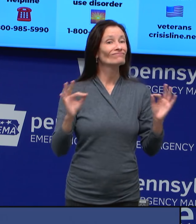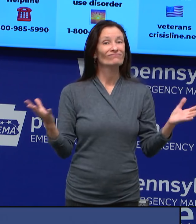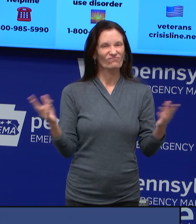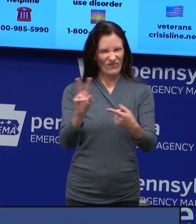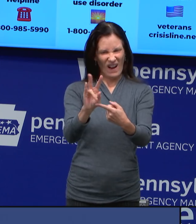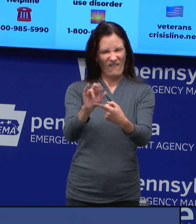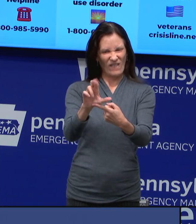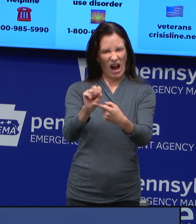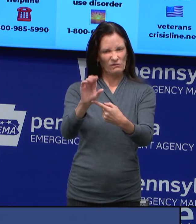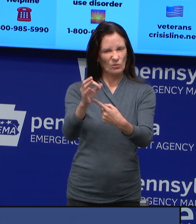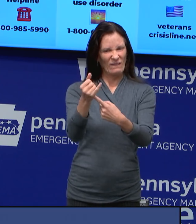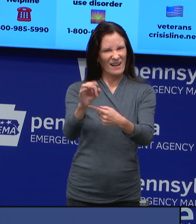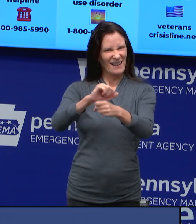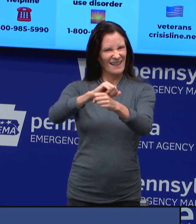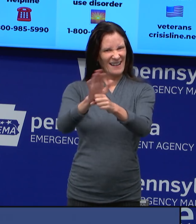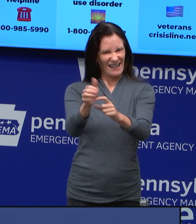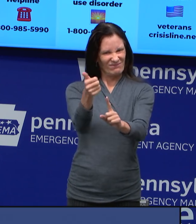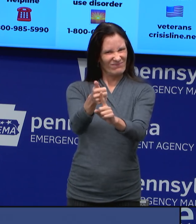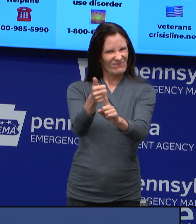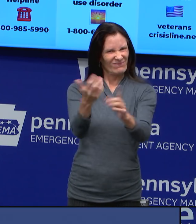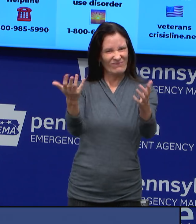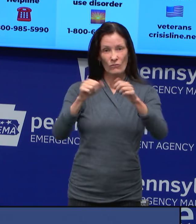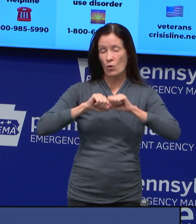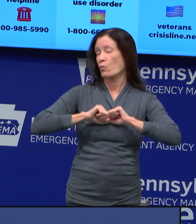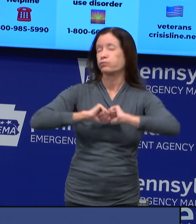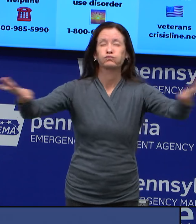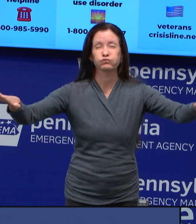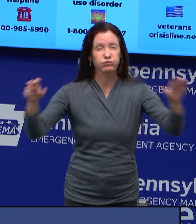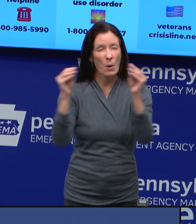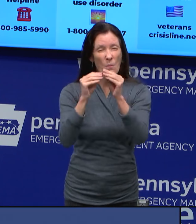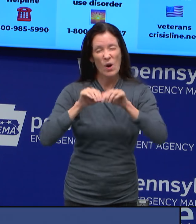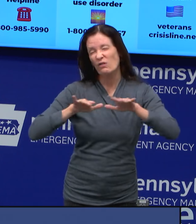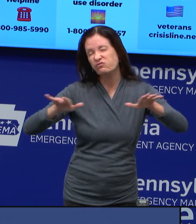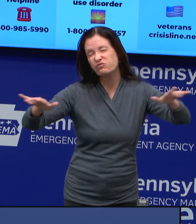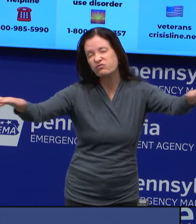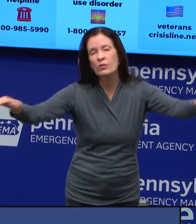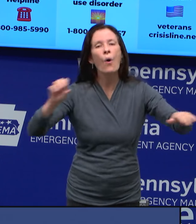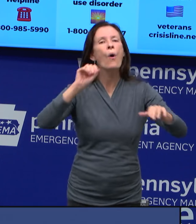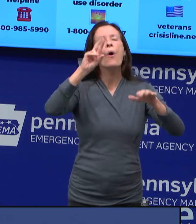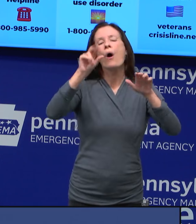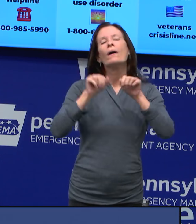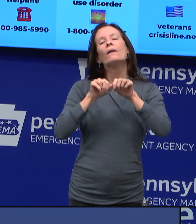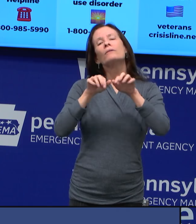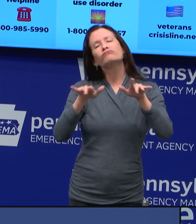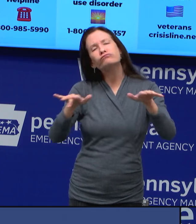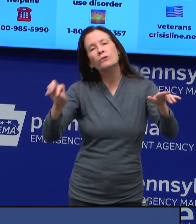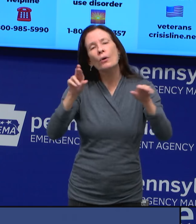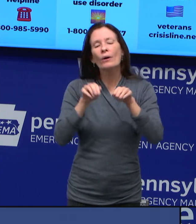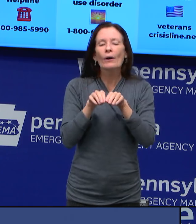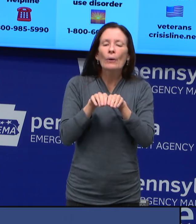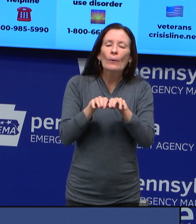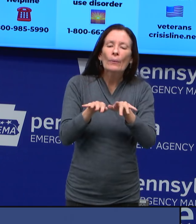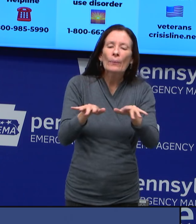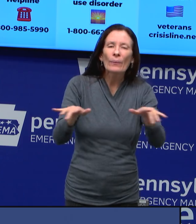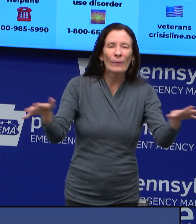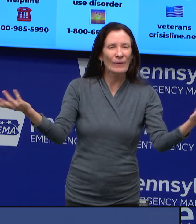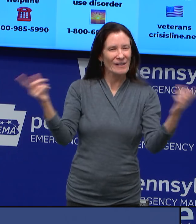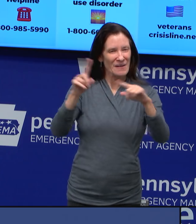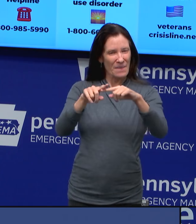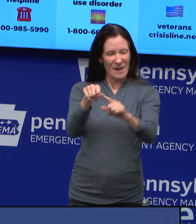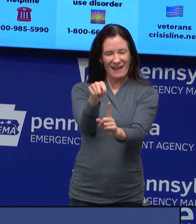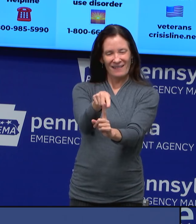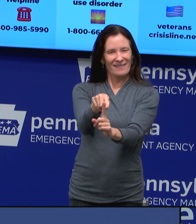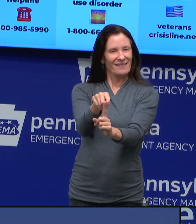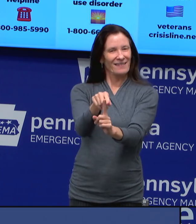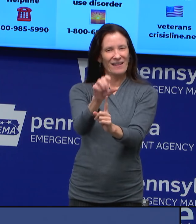this afternoon. We don't know when Philadelphia will be able to go to yellow. We don't know when the collar counties will, but it's very important to have hope